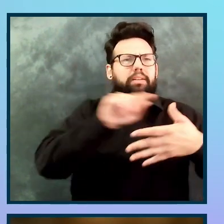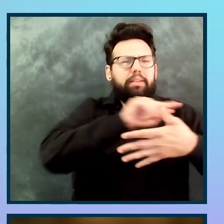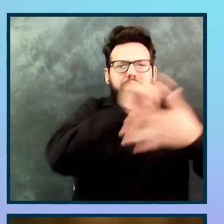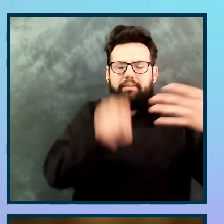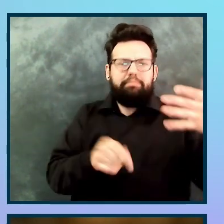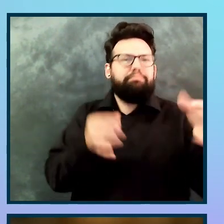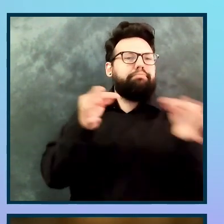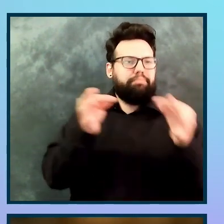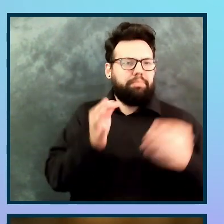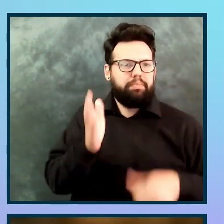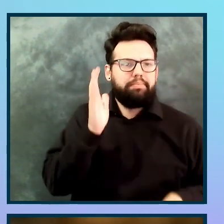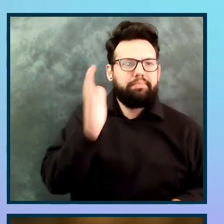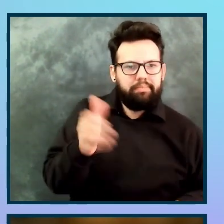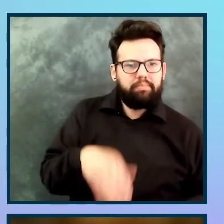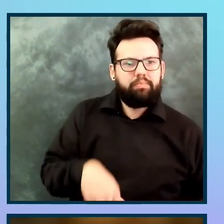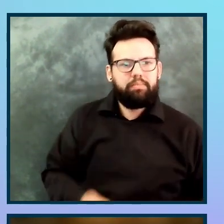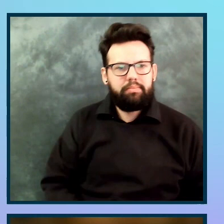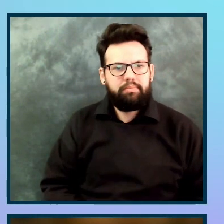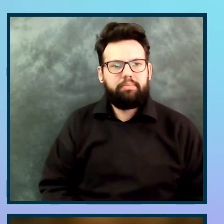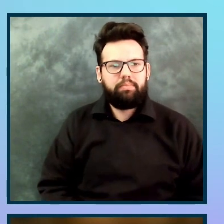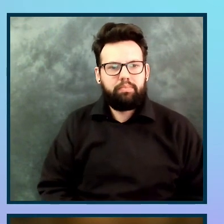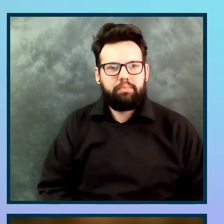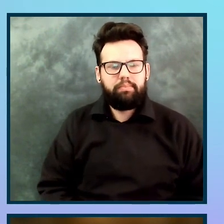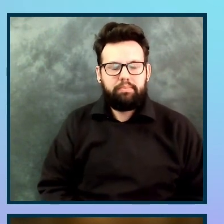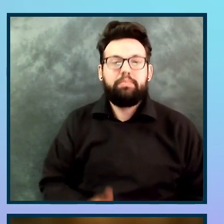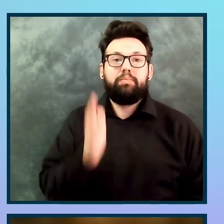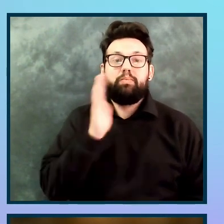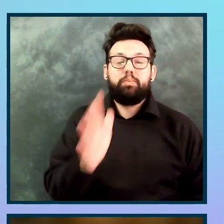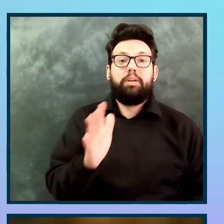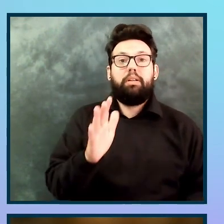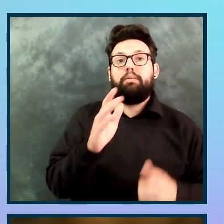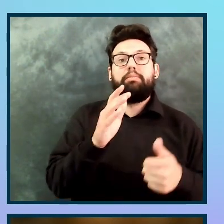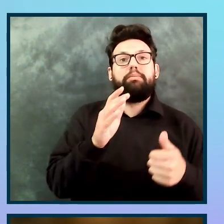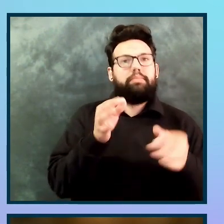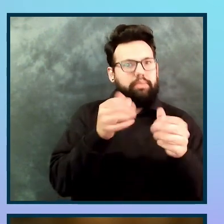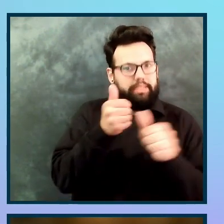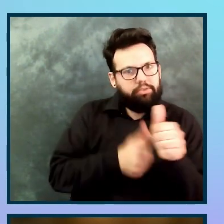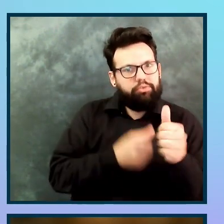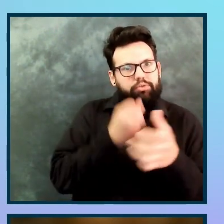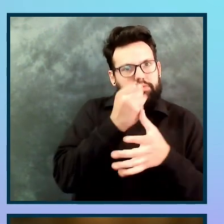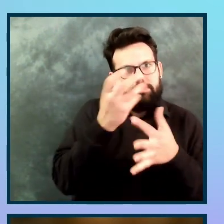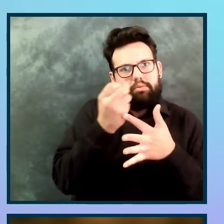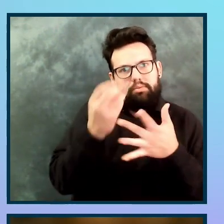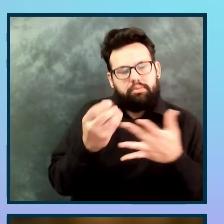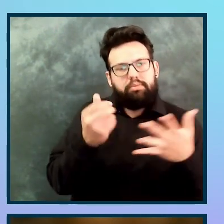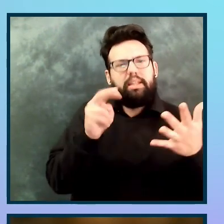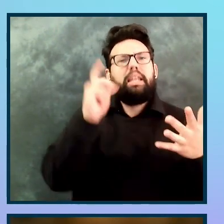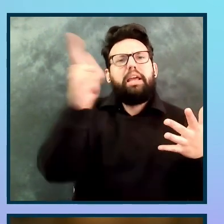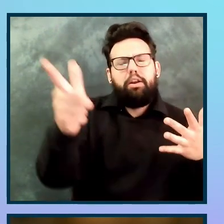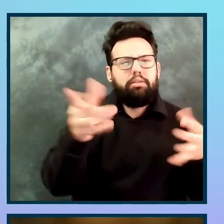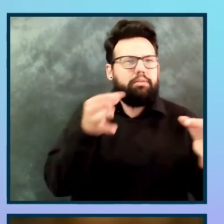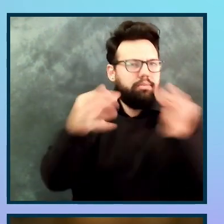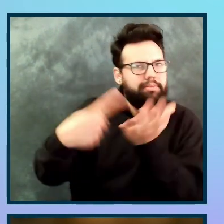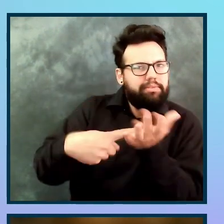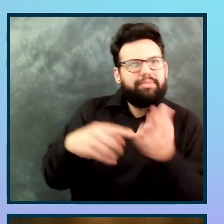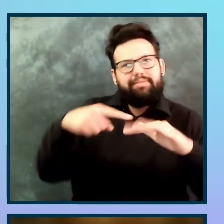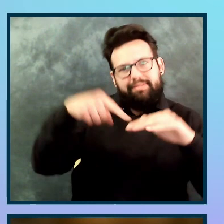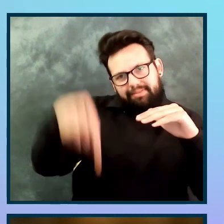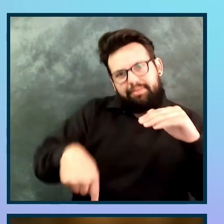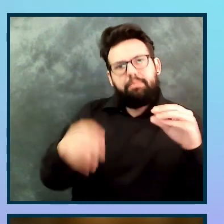So I'll go through them one by one here, and then we'll talk in more detail about each one. We start with design and